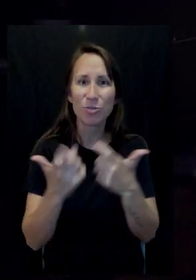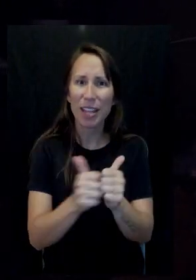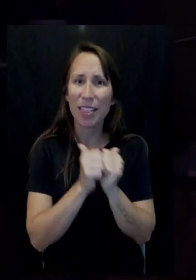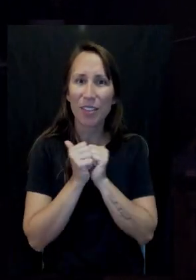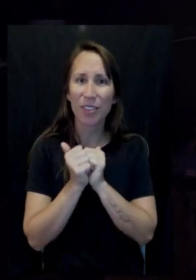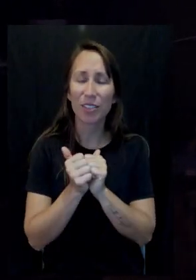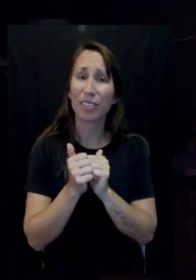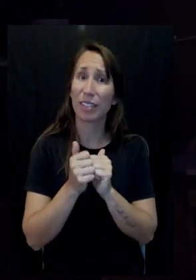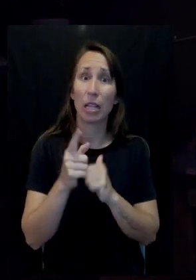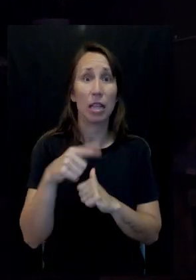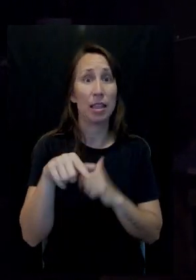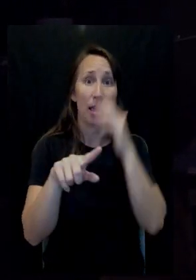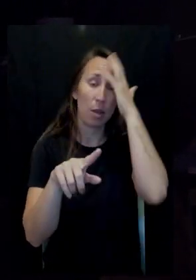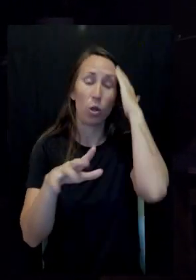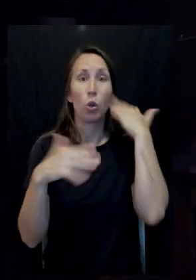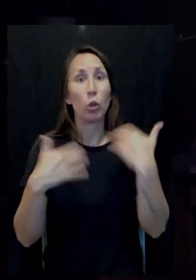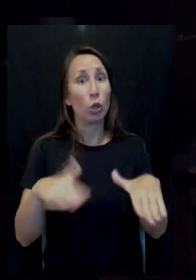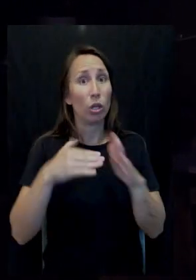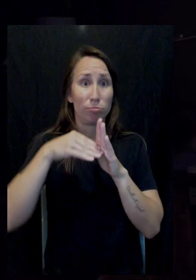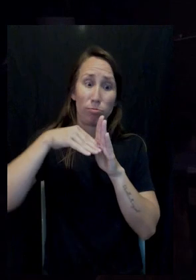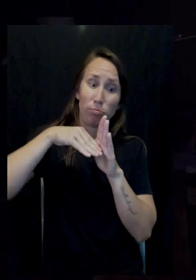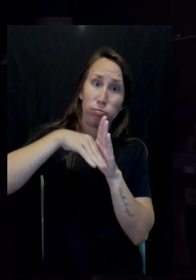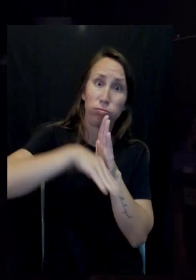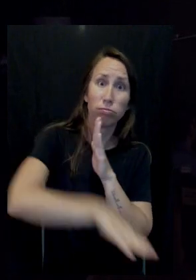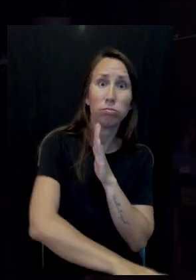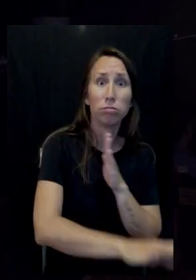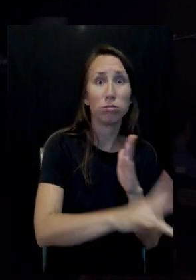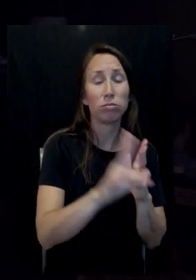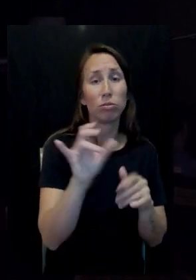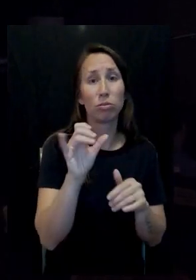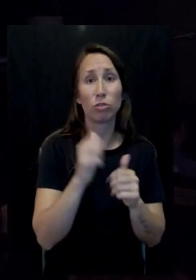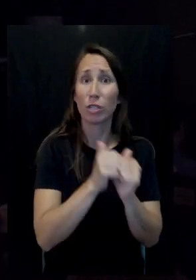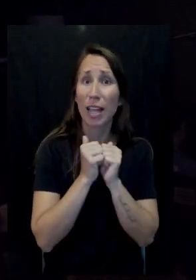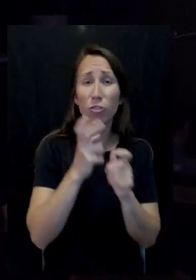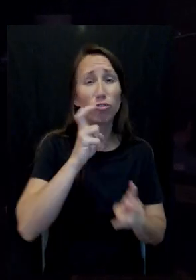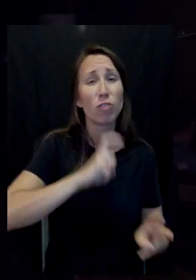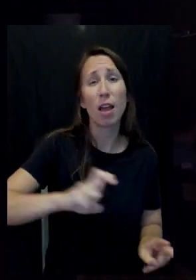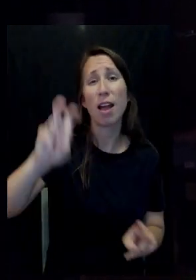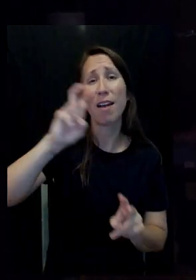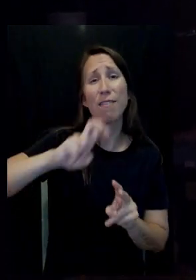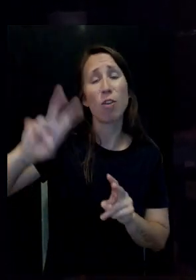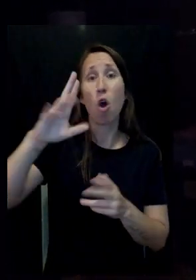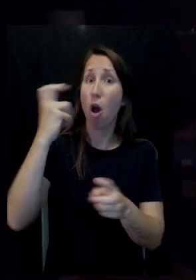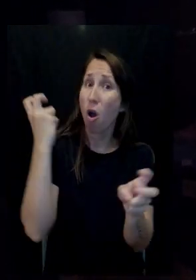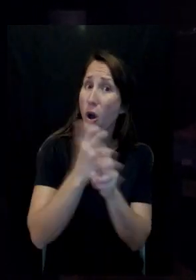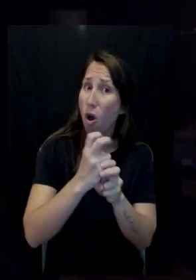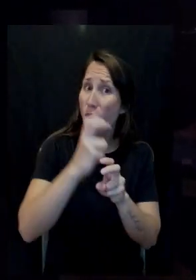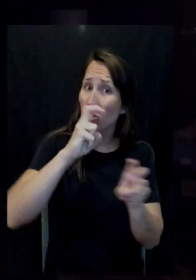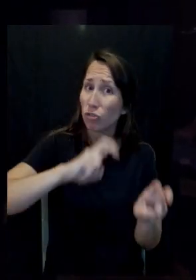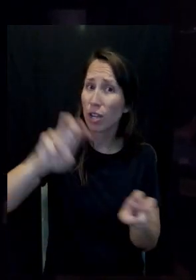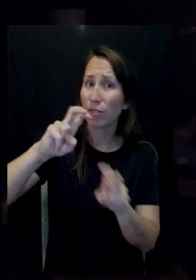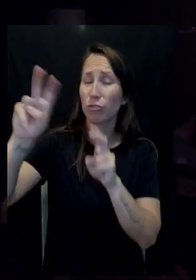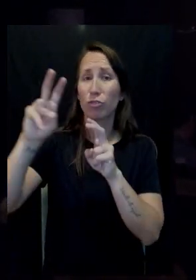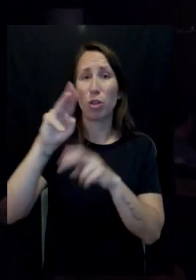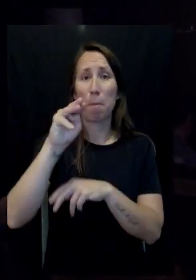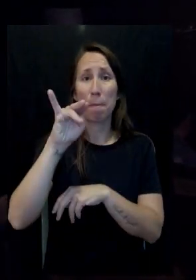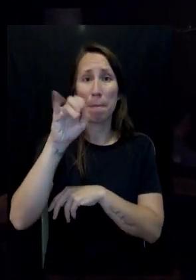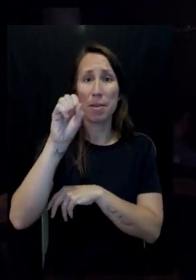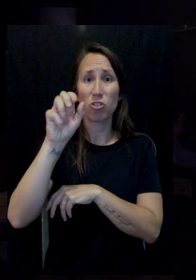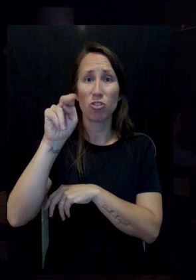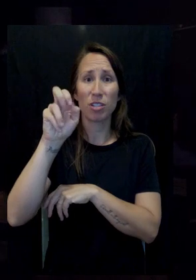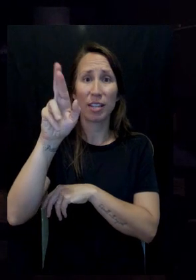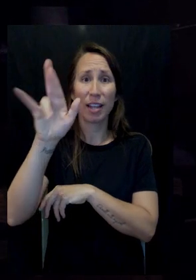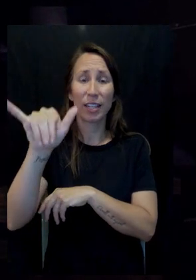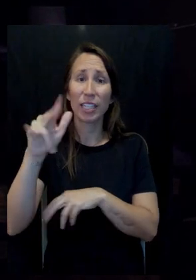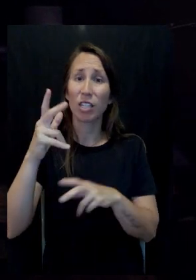I mean, they were in the trenches together. They were traveled together, like hard travel. They did missionary journeys